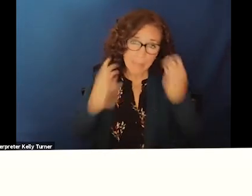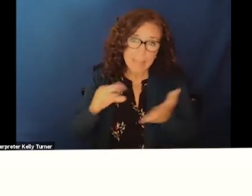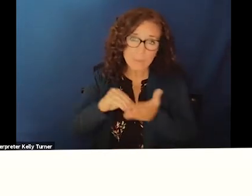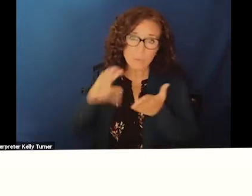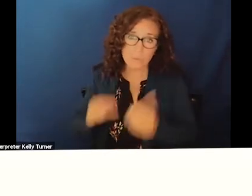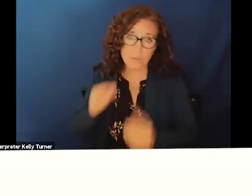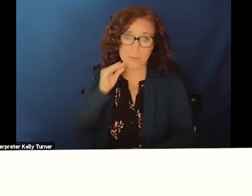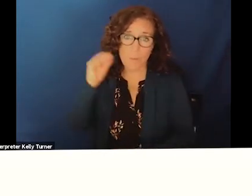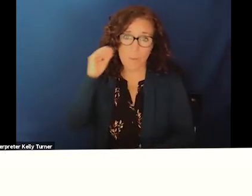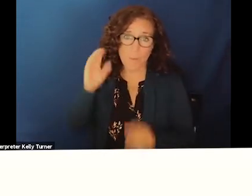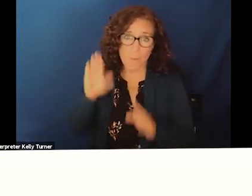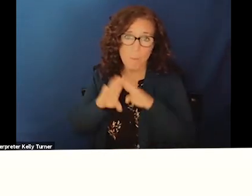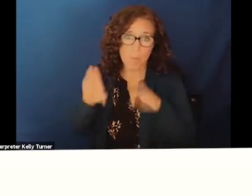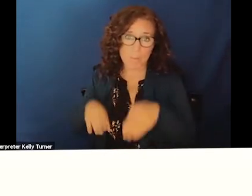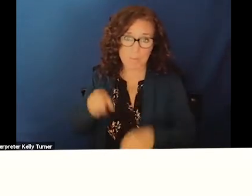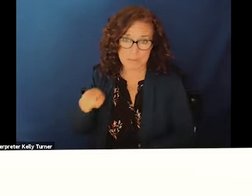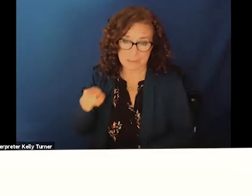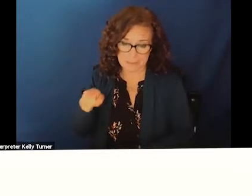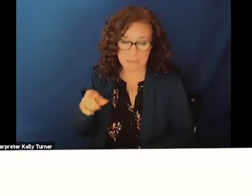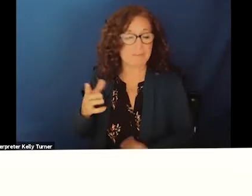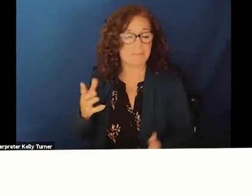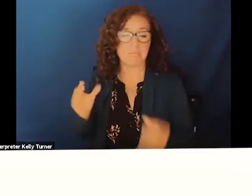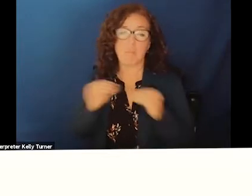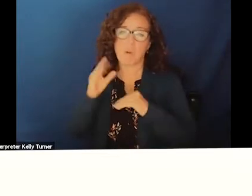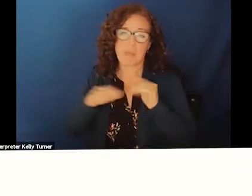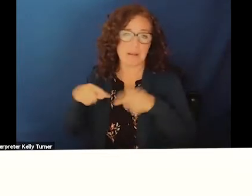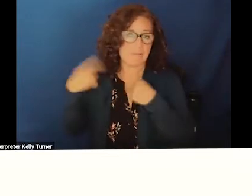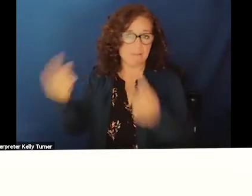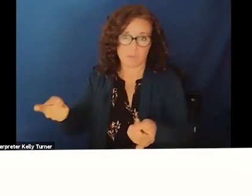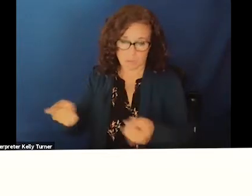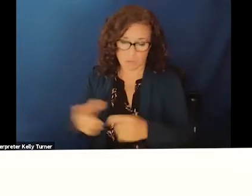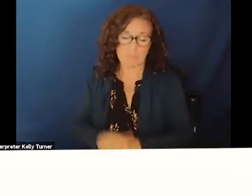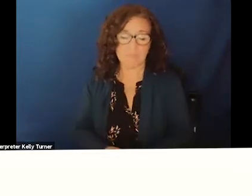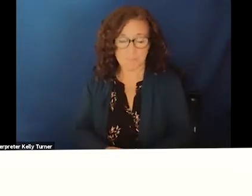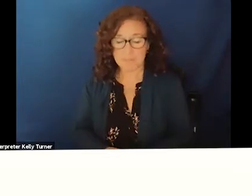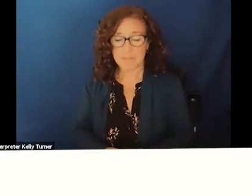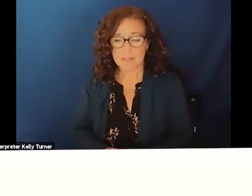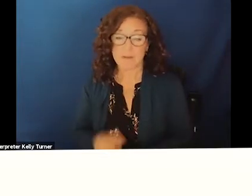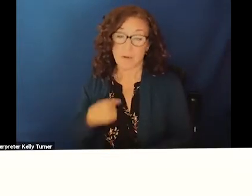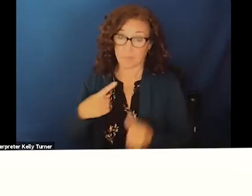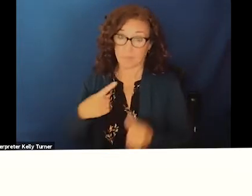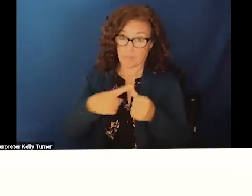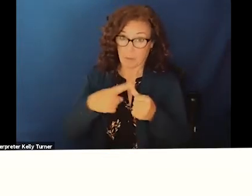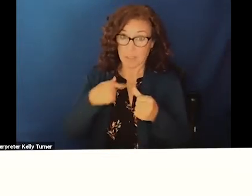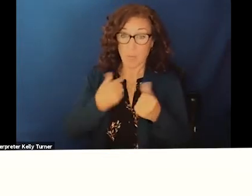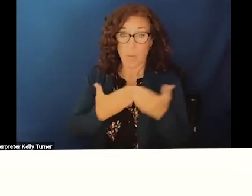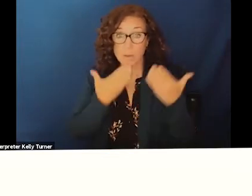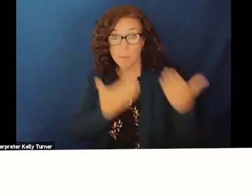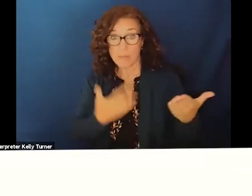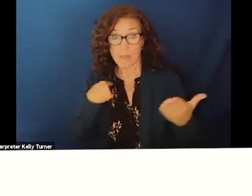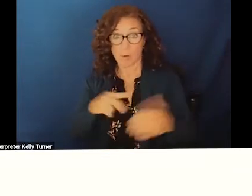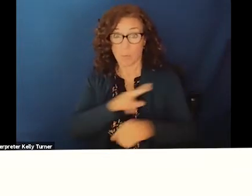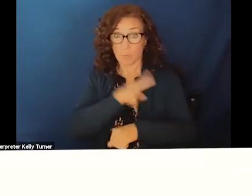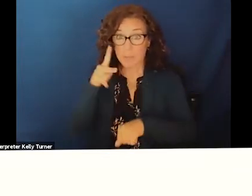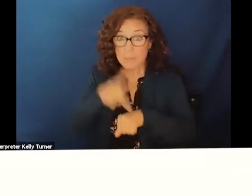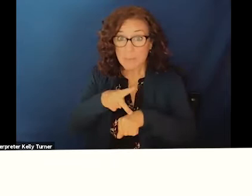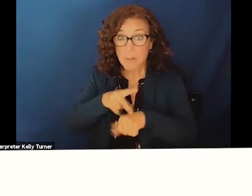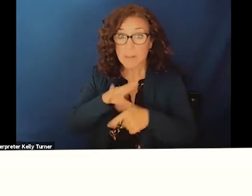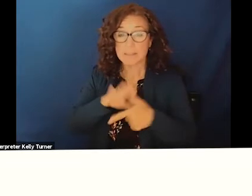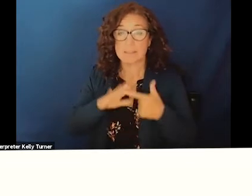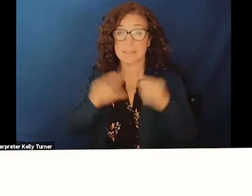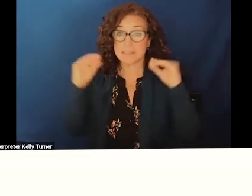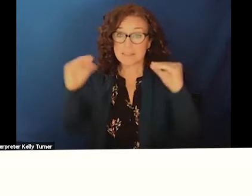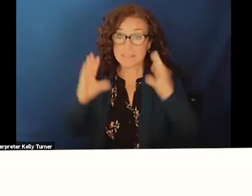I want to take this opportunity to say thank you to our principals, our teachers,